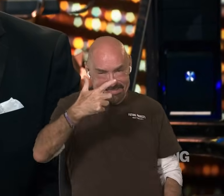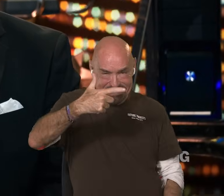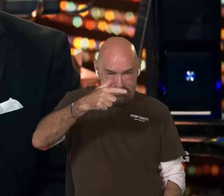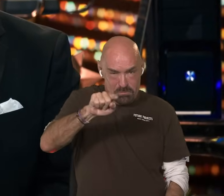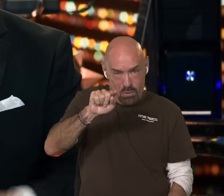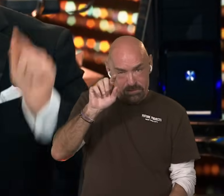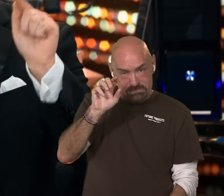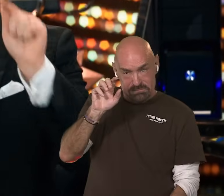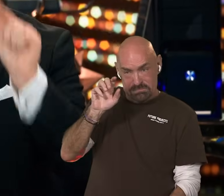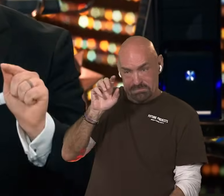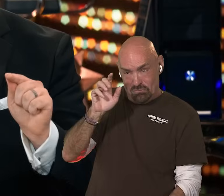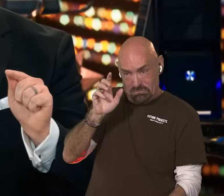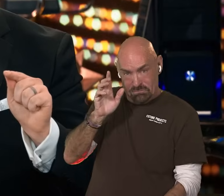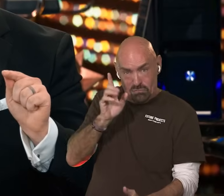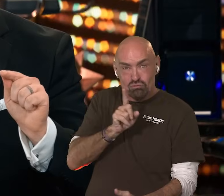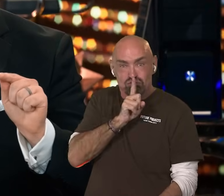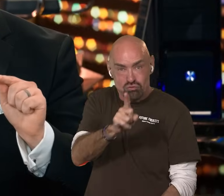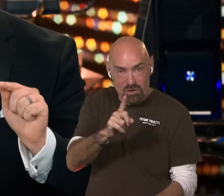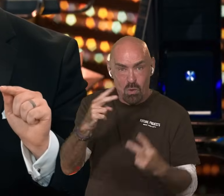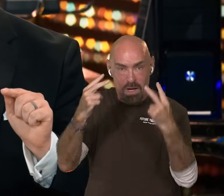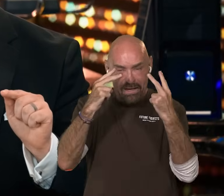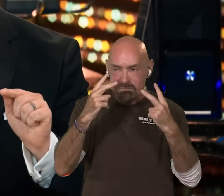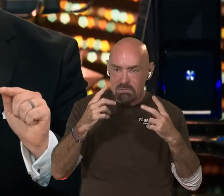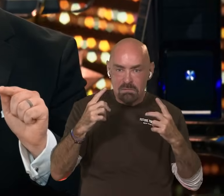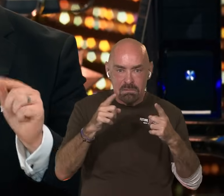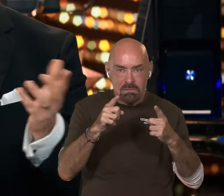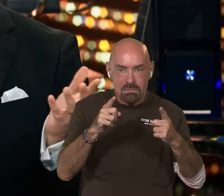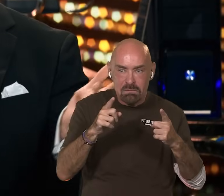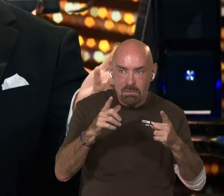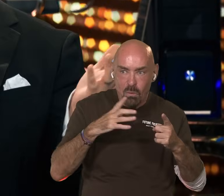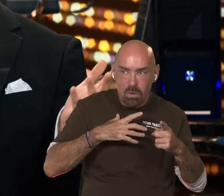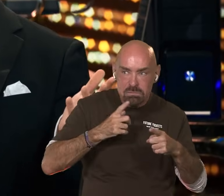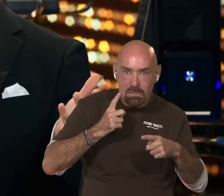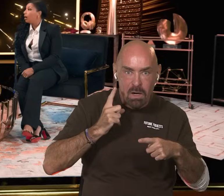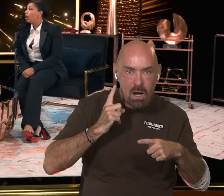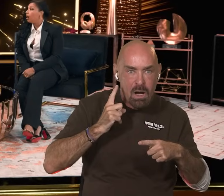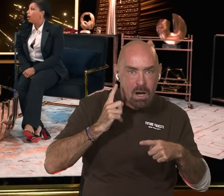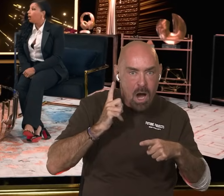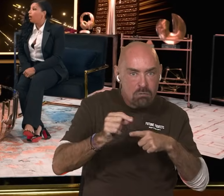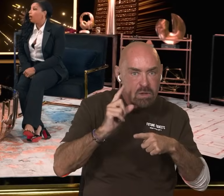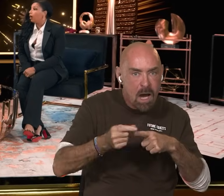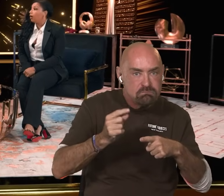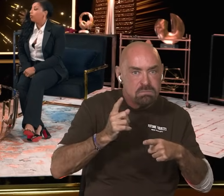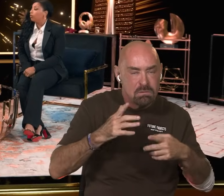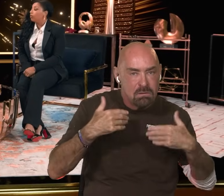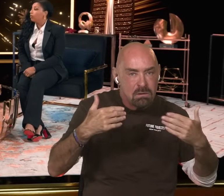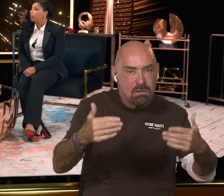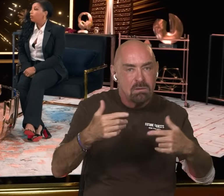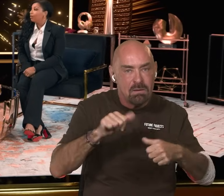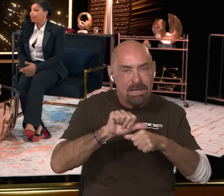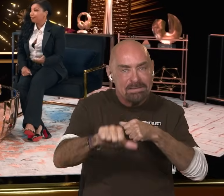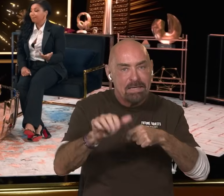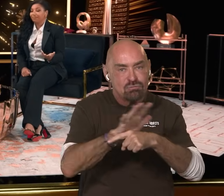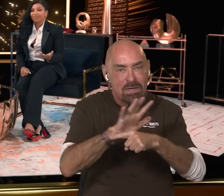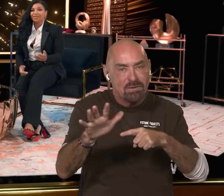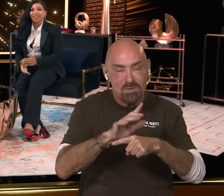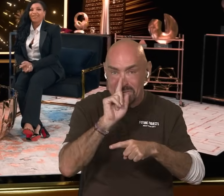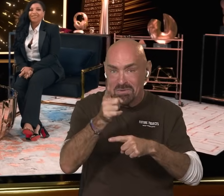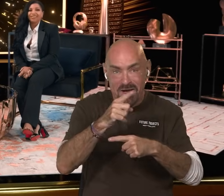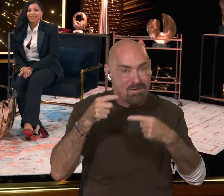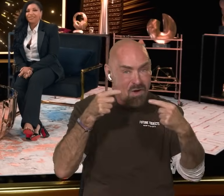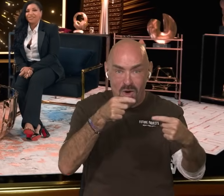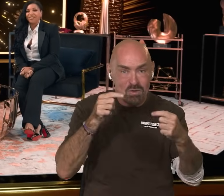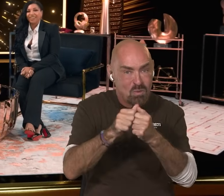of viewers tuned in live right now want us to hurry up and get on with the next trailer. So hey, can't argue